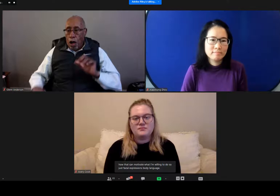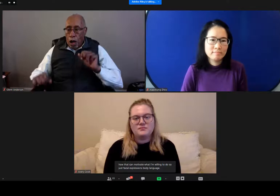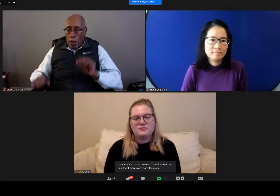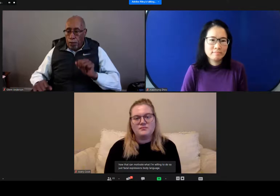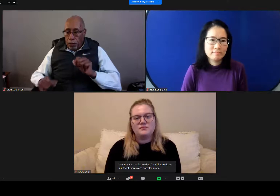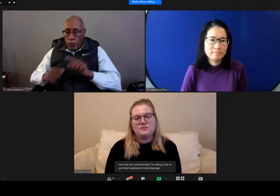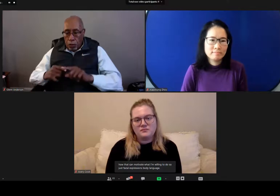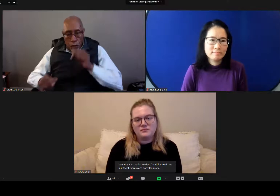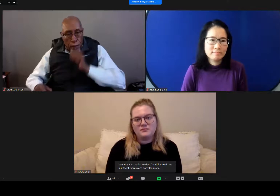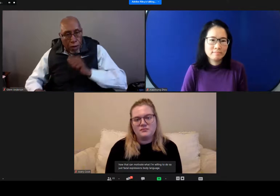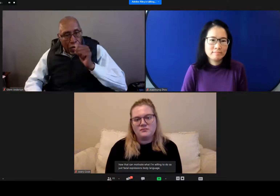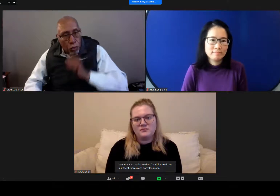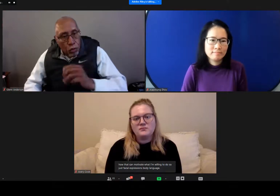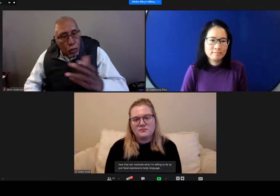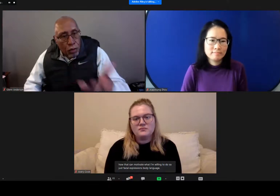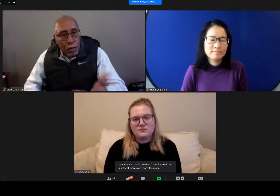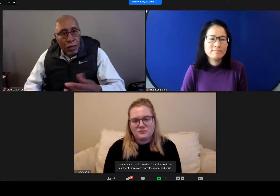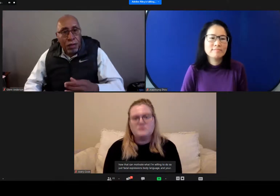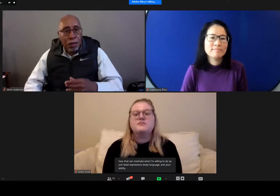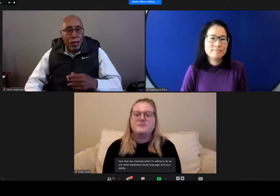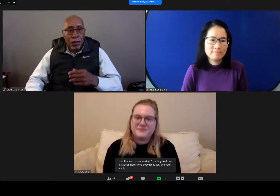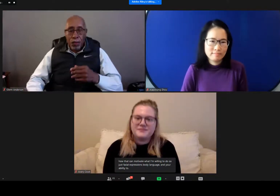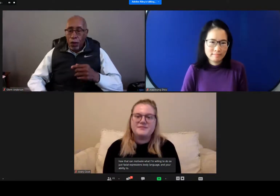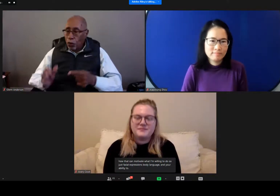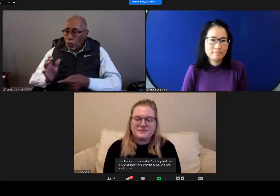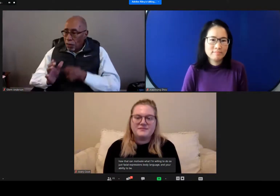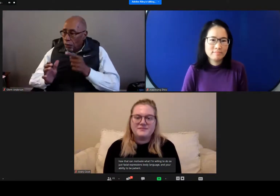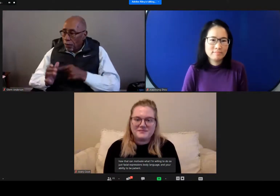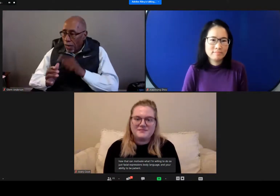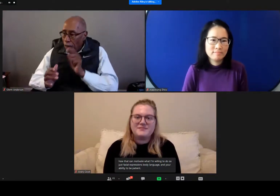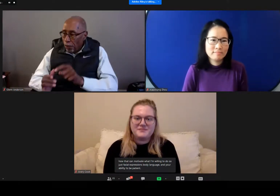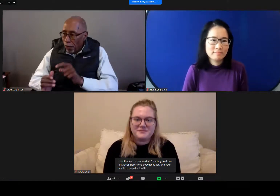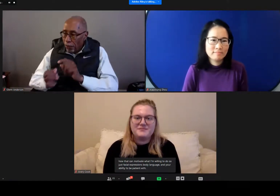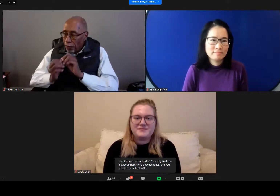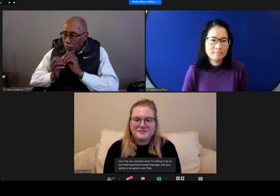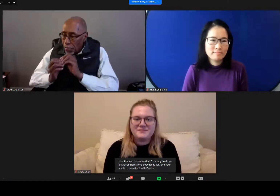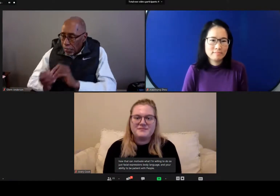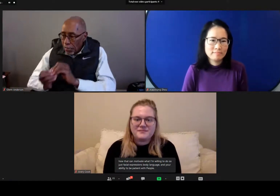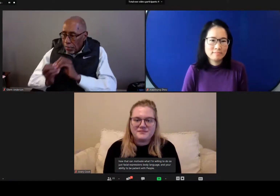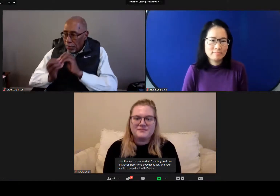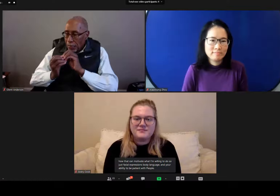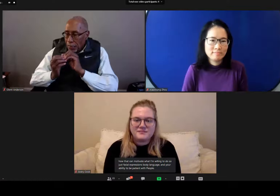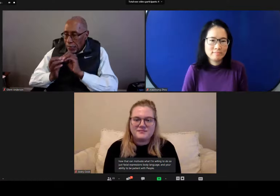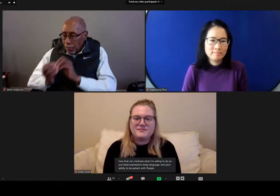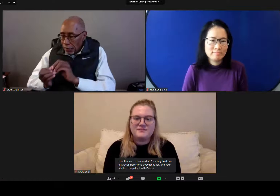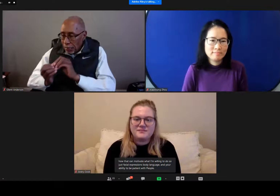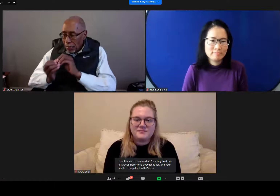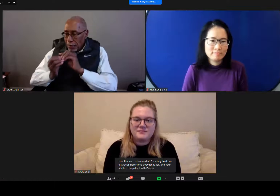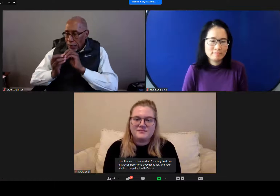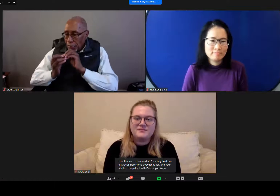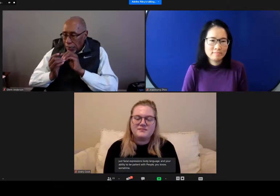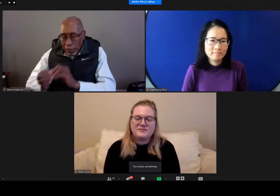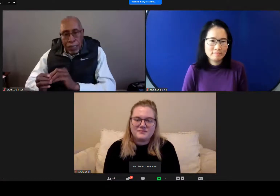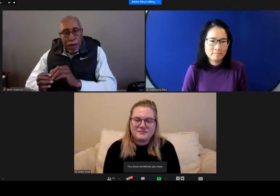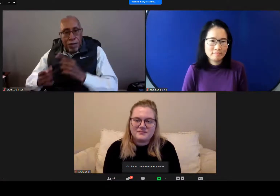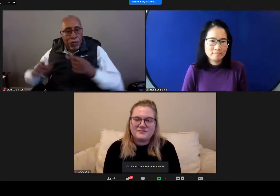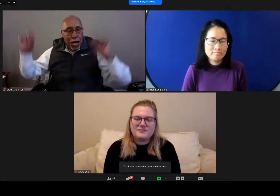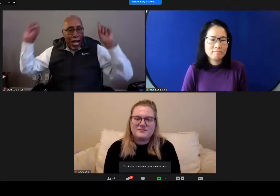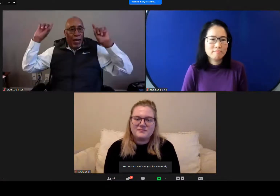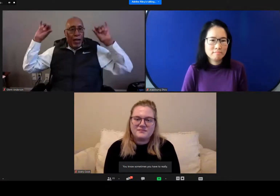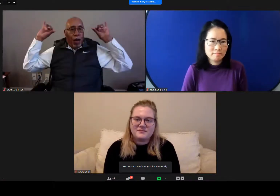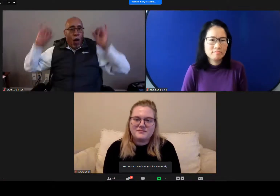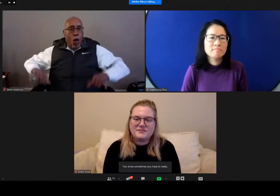language, your ability to be patient with people. You know, sometimes you have to